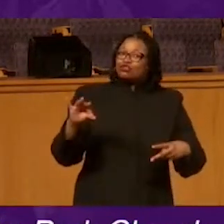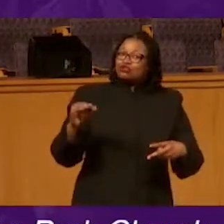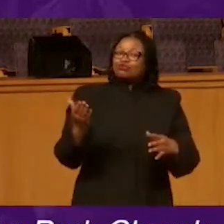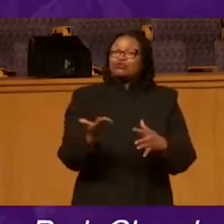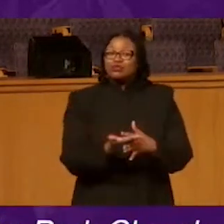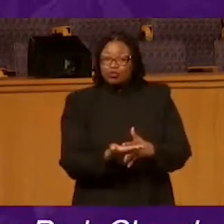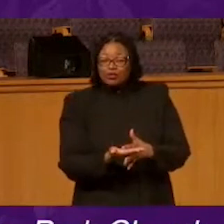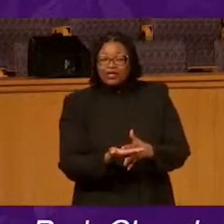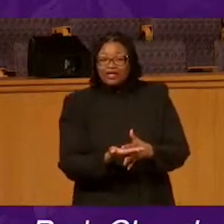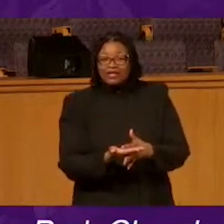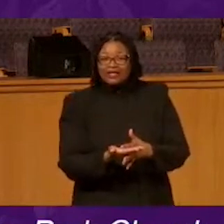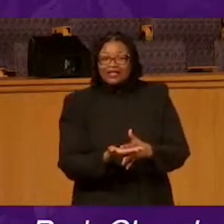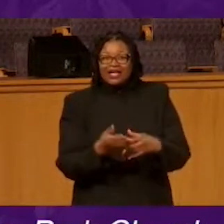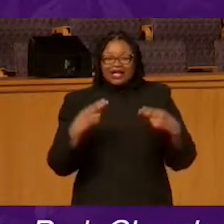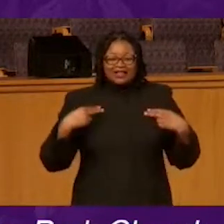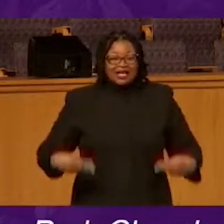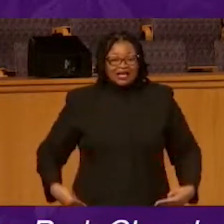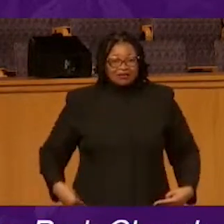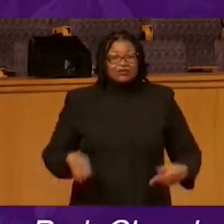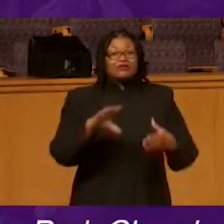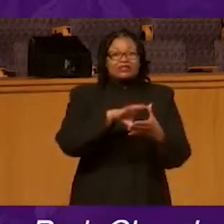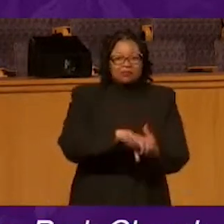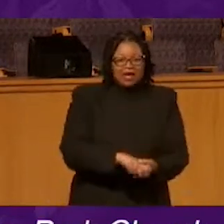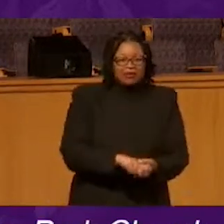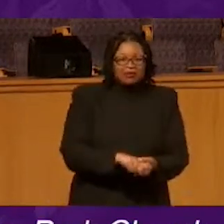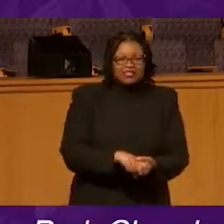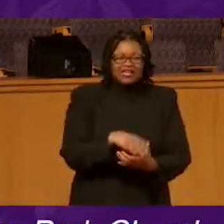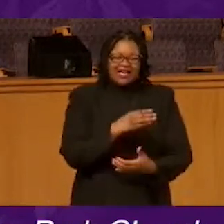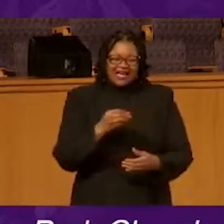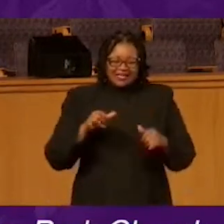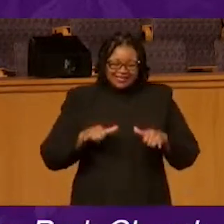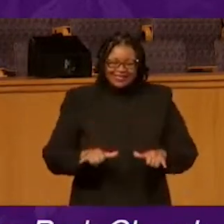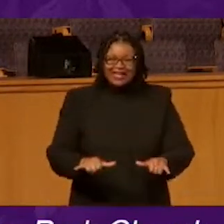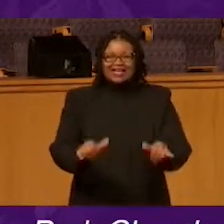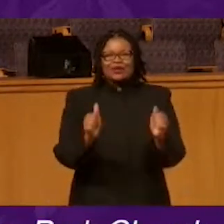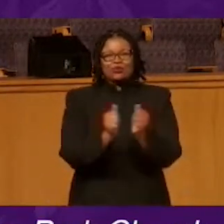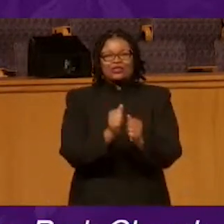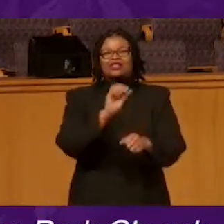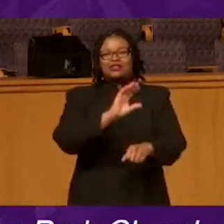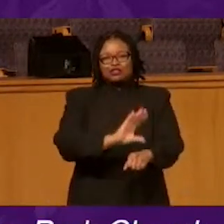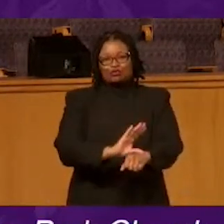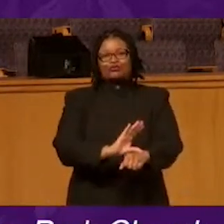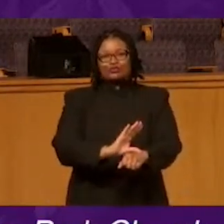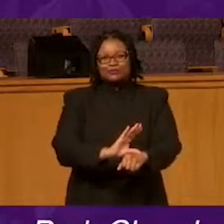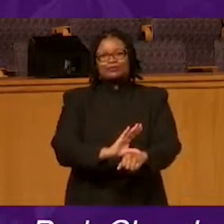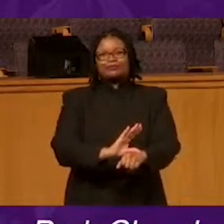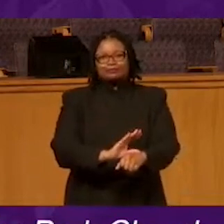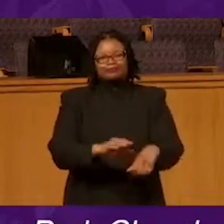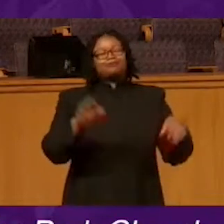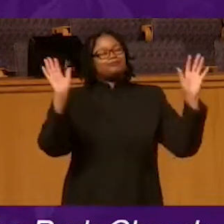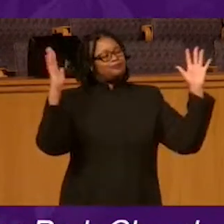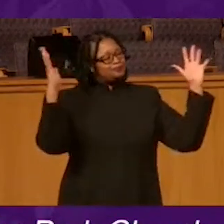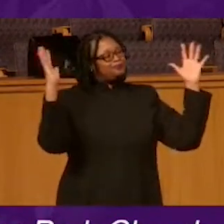between the health of my marriage and staying with this church.